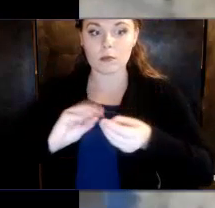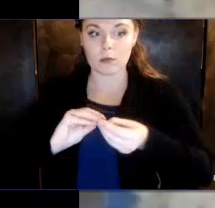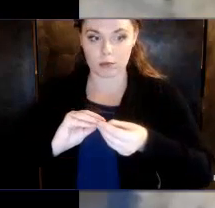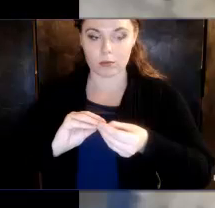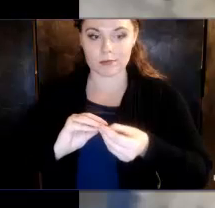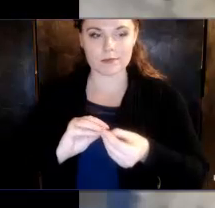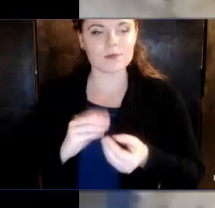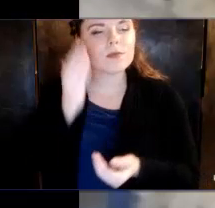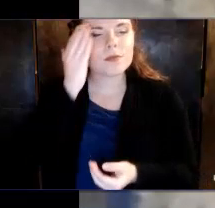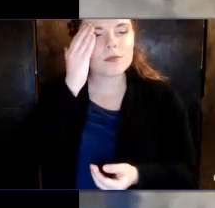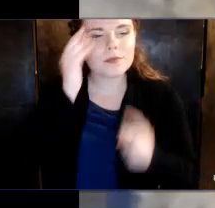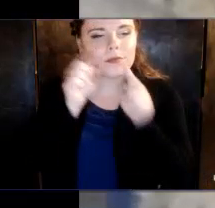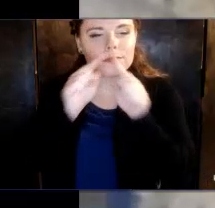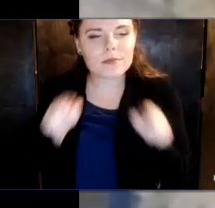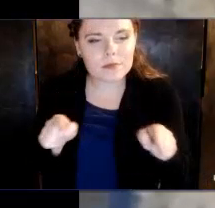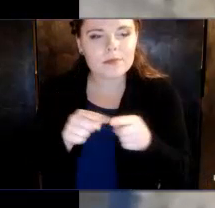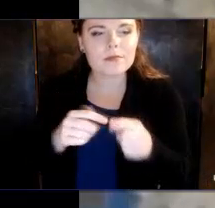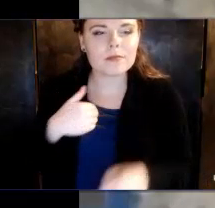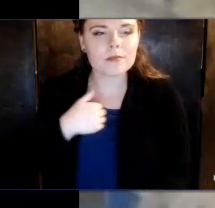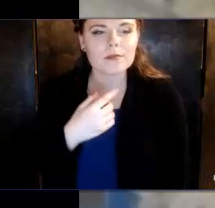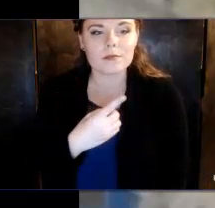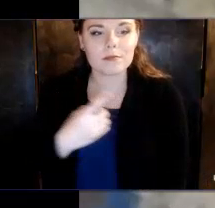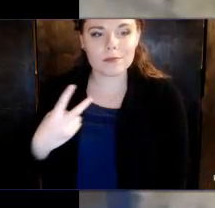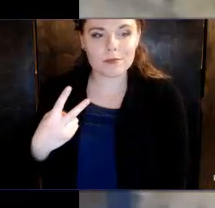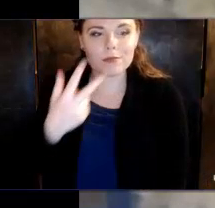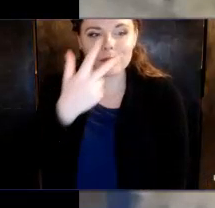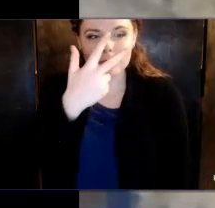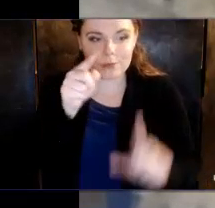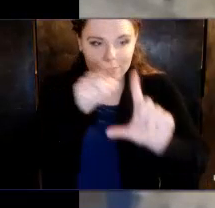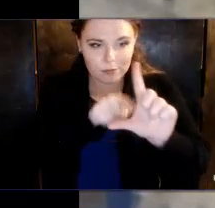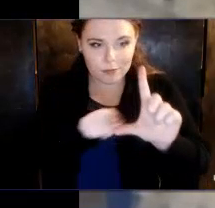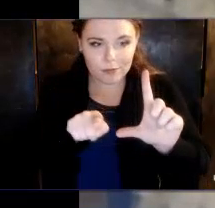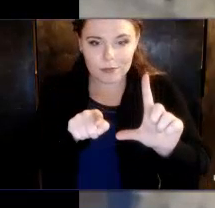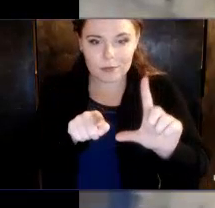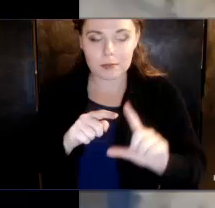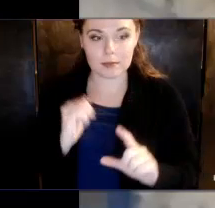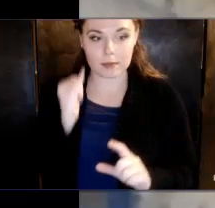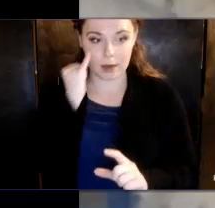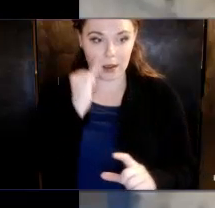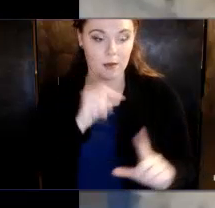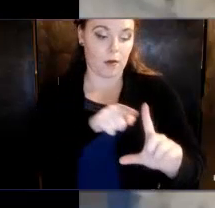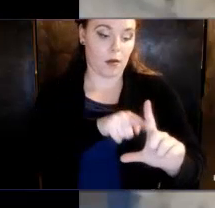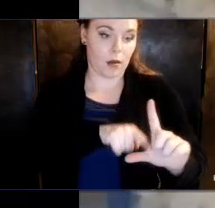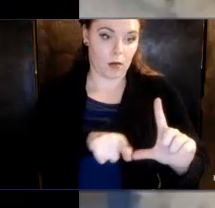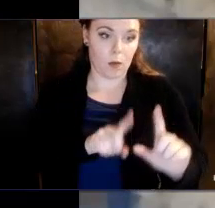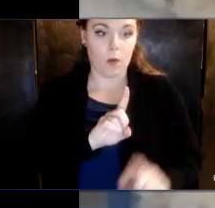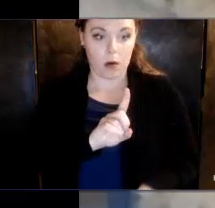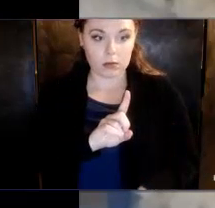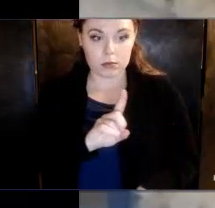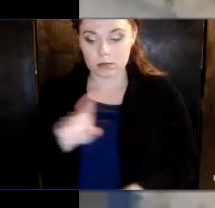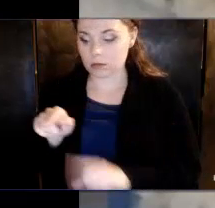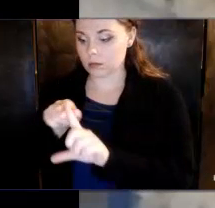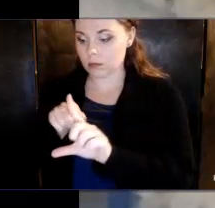We know that a triangle has 1, 2, 3 angles, and if I add 1 plus 2, so angle